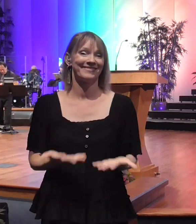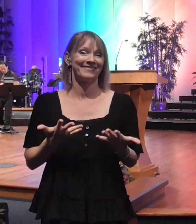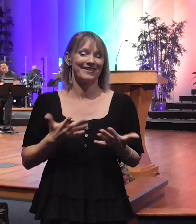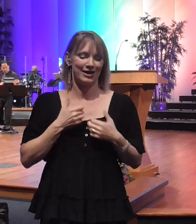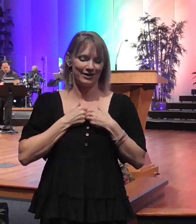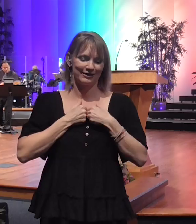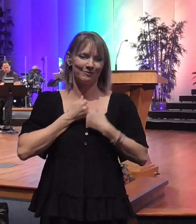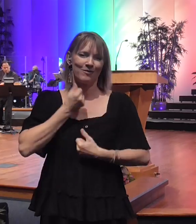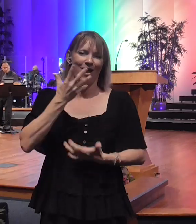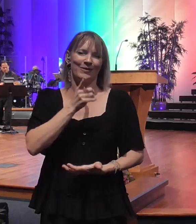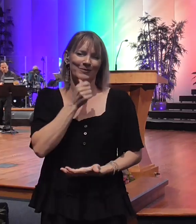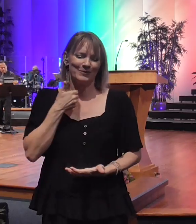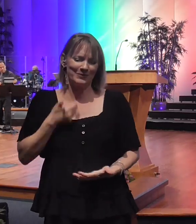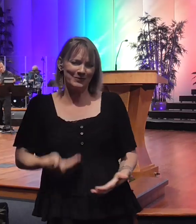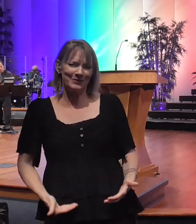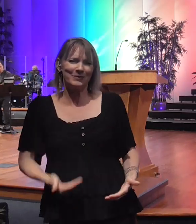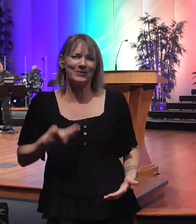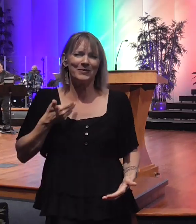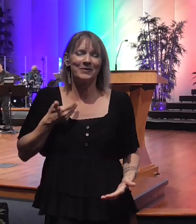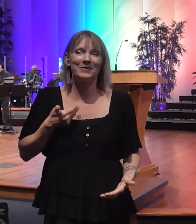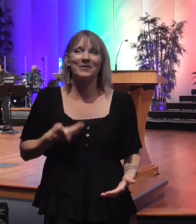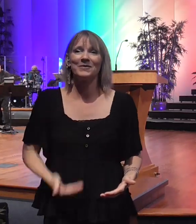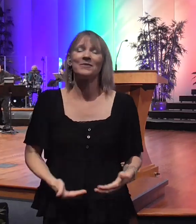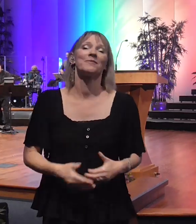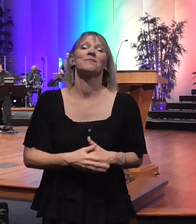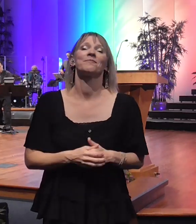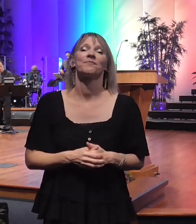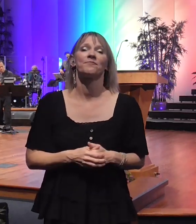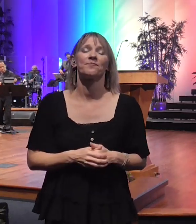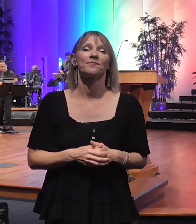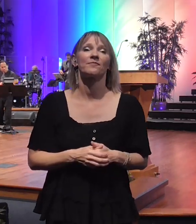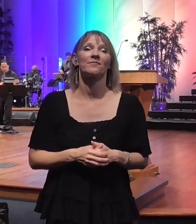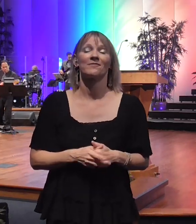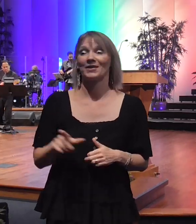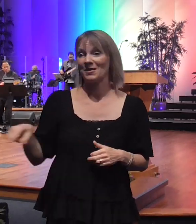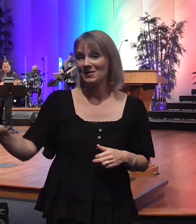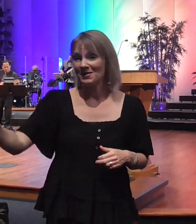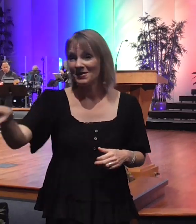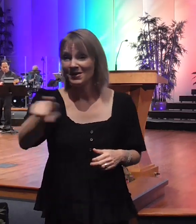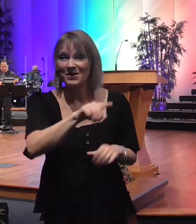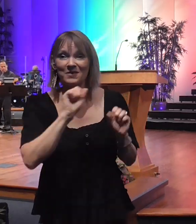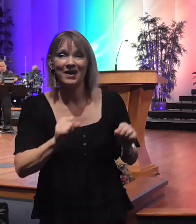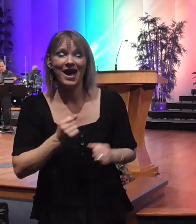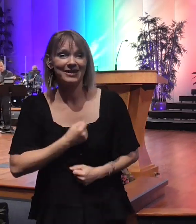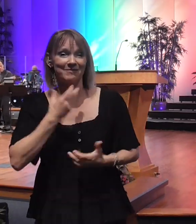You're free to be